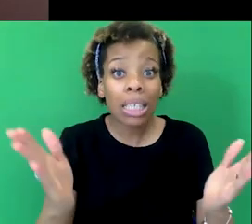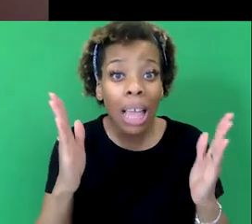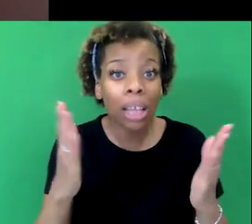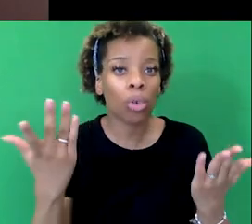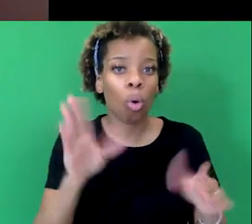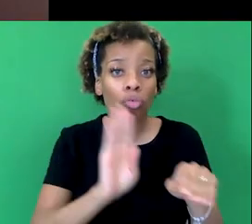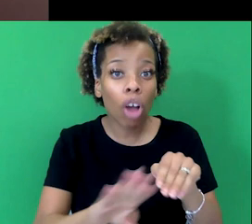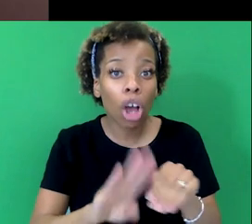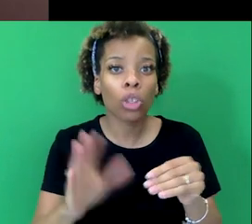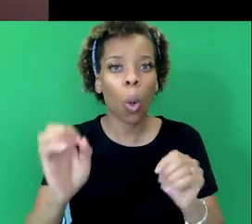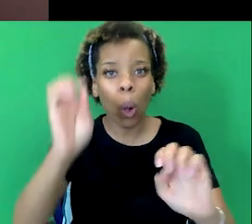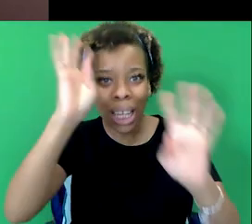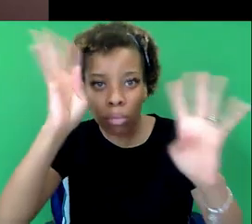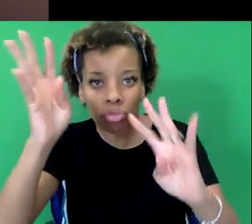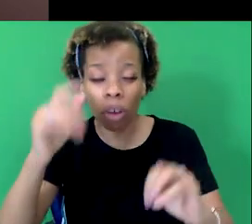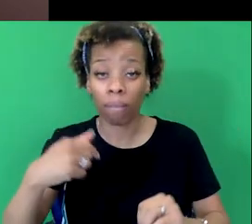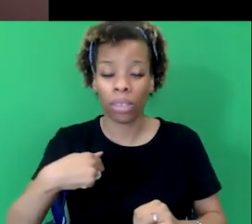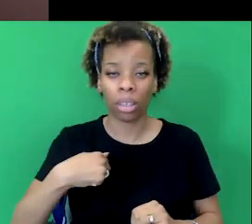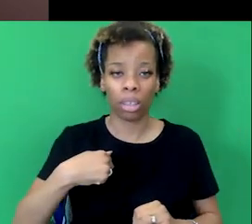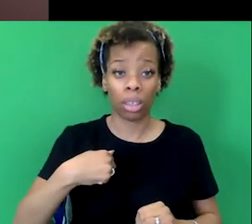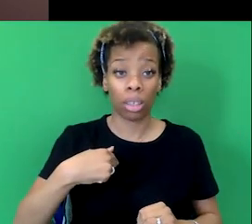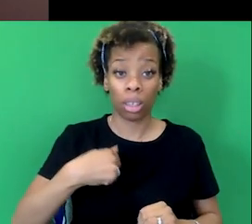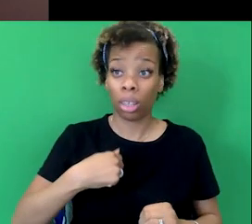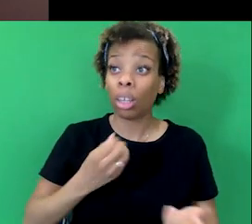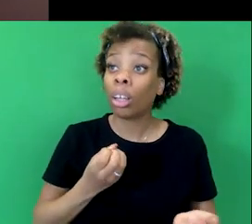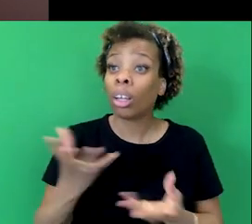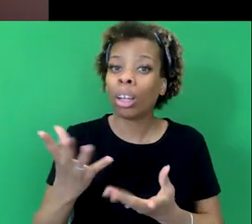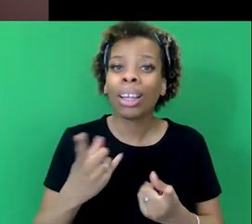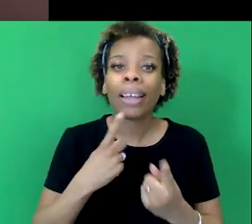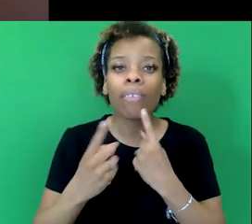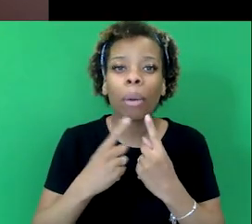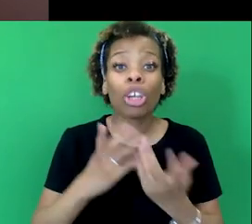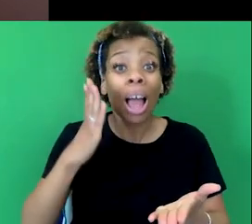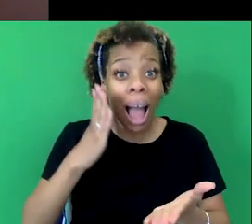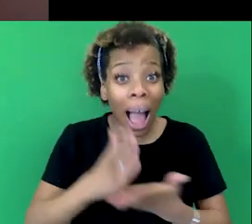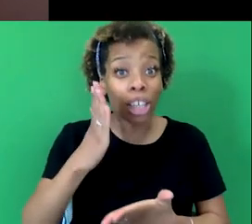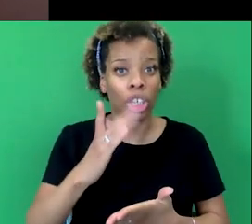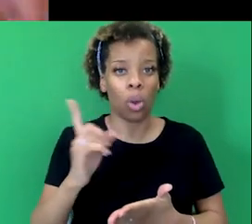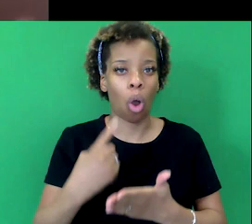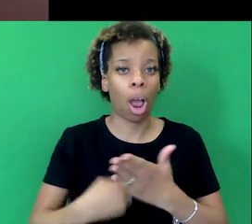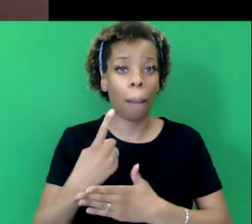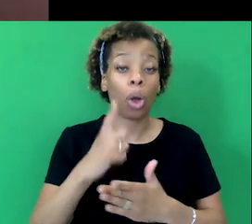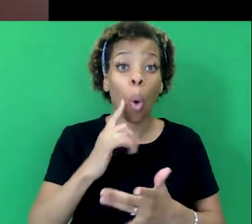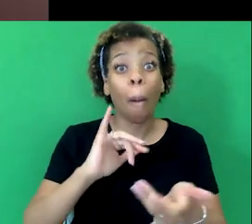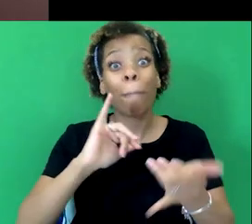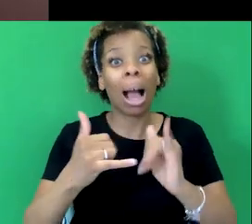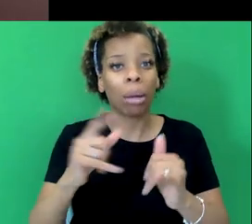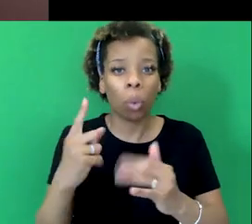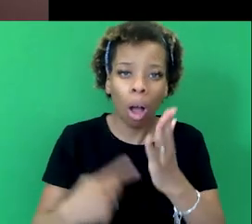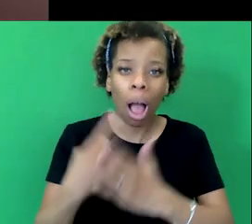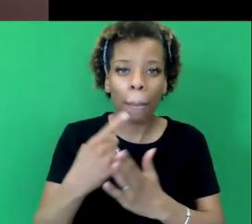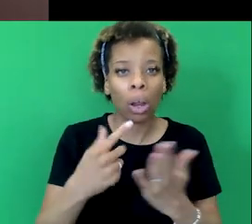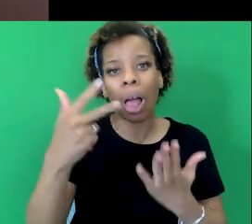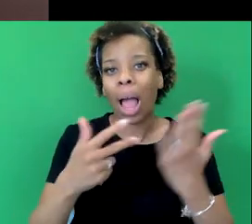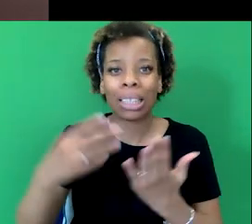improvisations is to give him, as far as we know, the information, what actually happened or may have happened in 1819 on St.